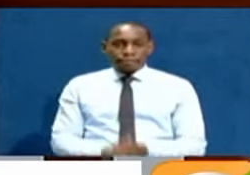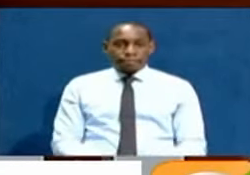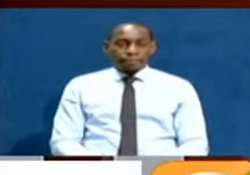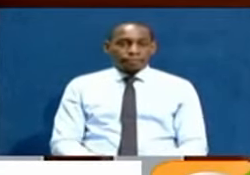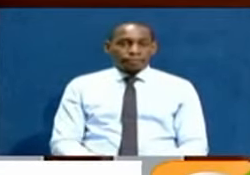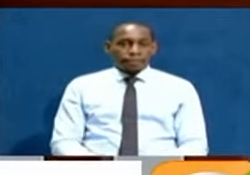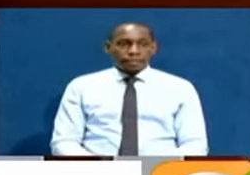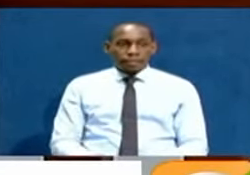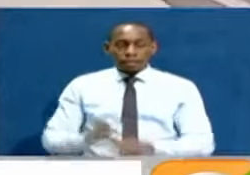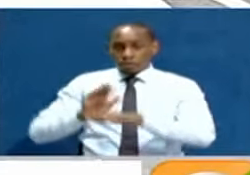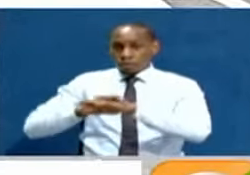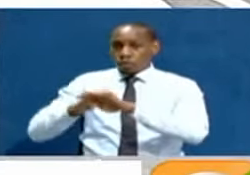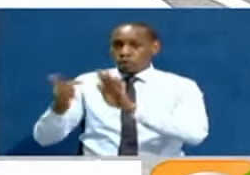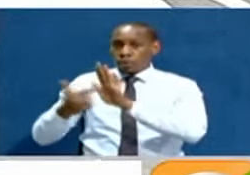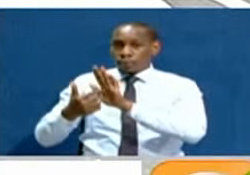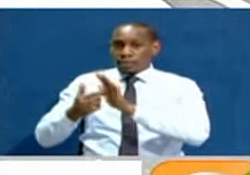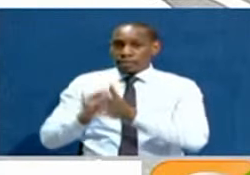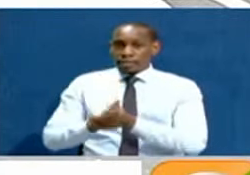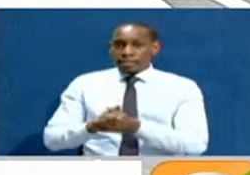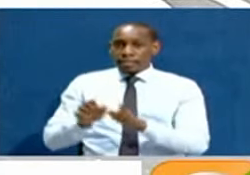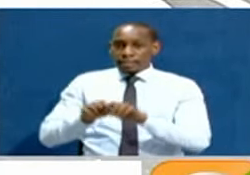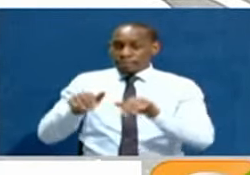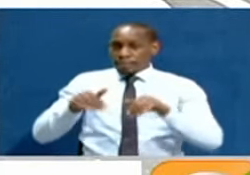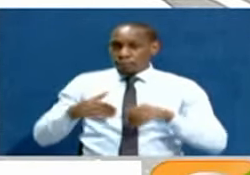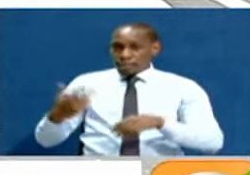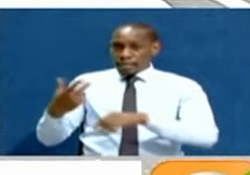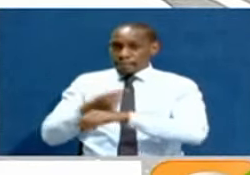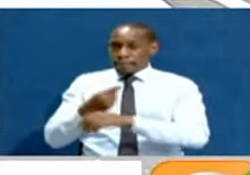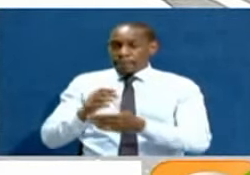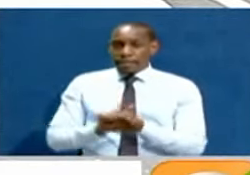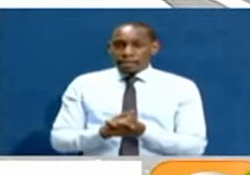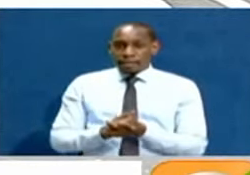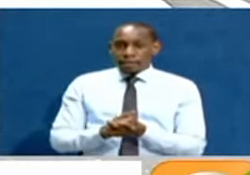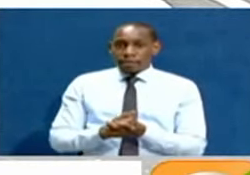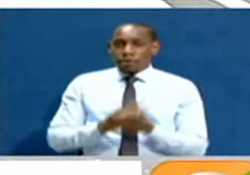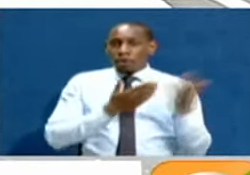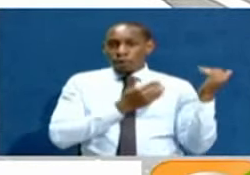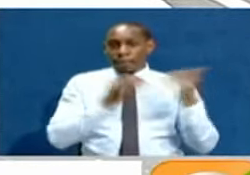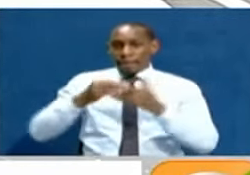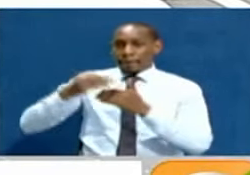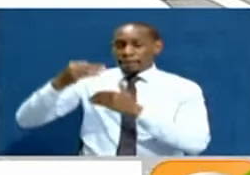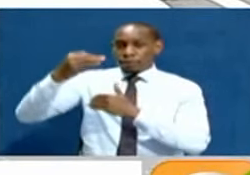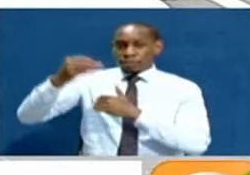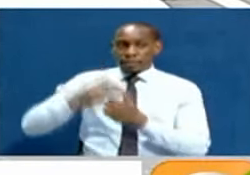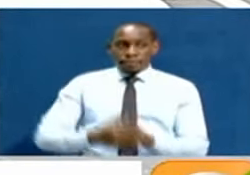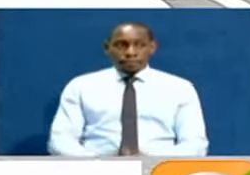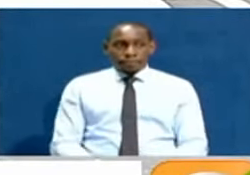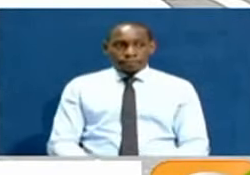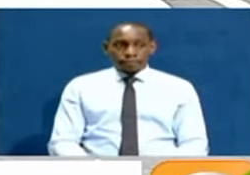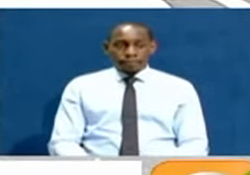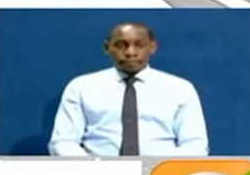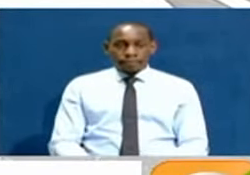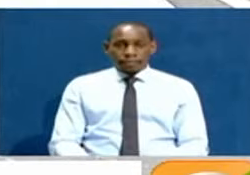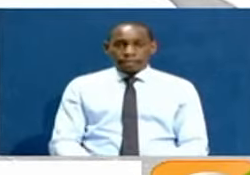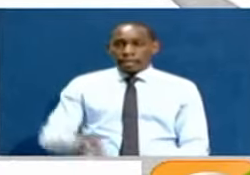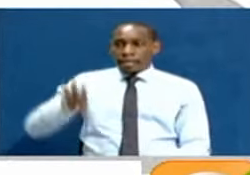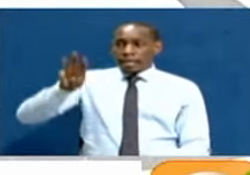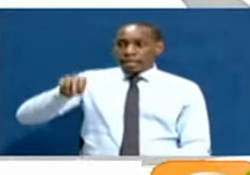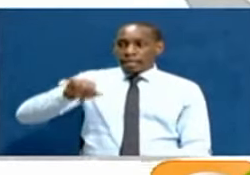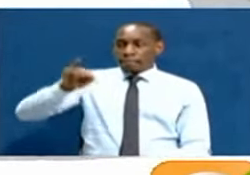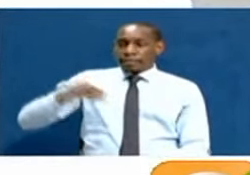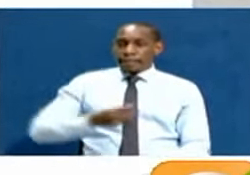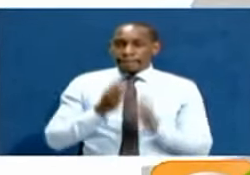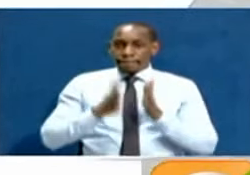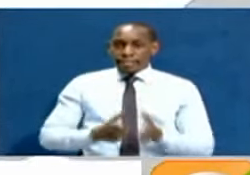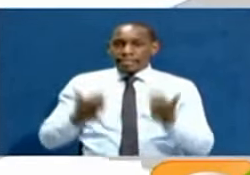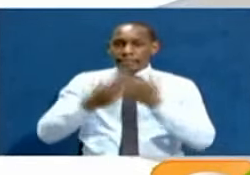get it. Very good point. Yeah. I'm still waiting for my name to be called, but hopefully one of these days. Yeah, sure. Yeah. Michael Joseph is our